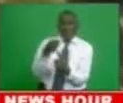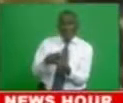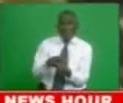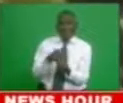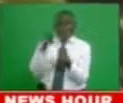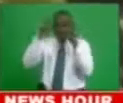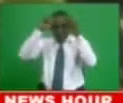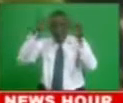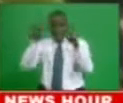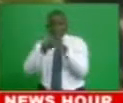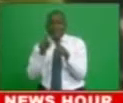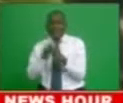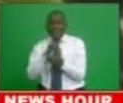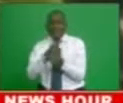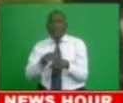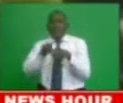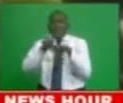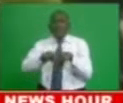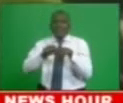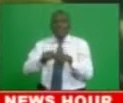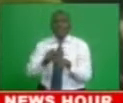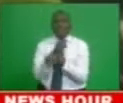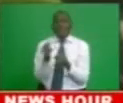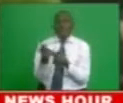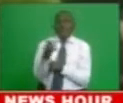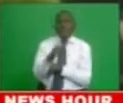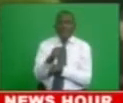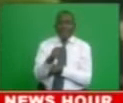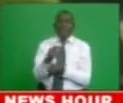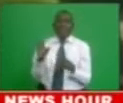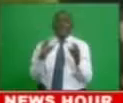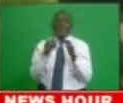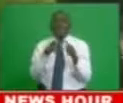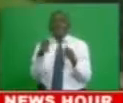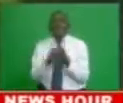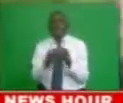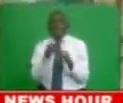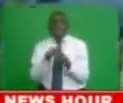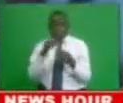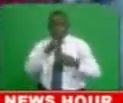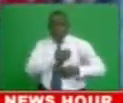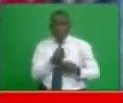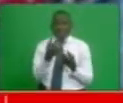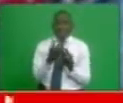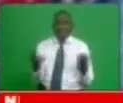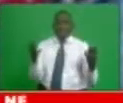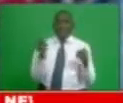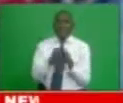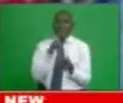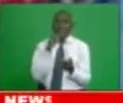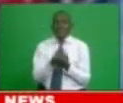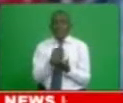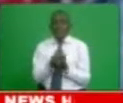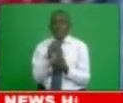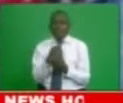Mr. Magufuli cancelled traditional Independence Day celebrations, which usually include a military parade and concerts, saying it